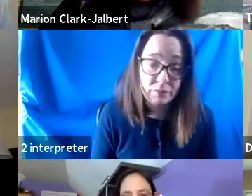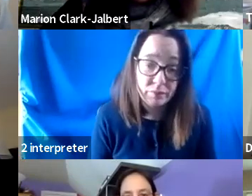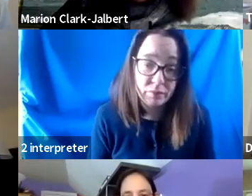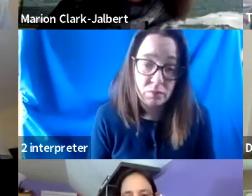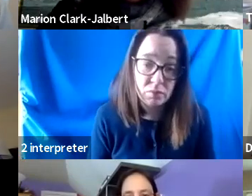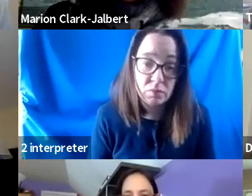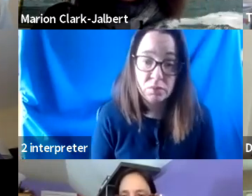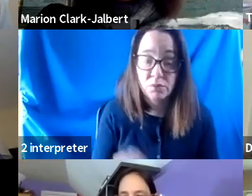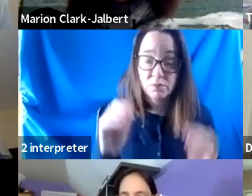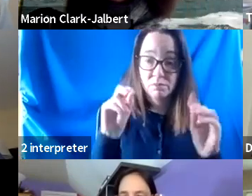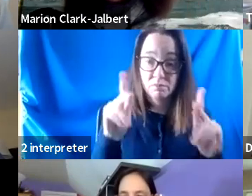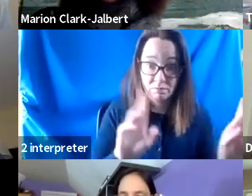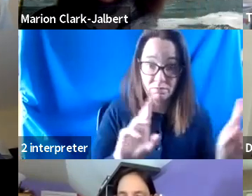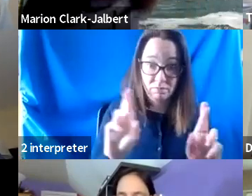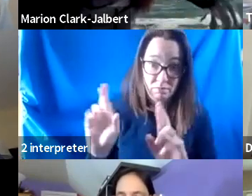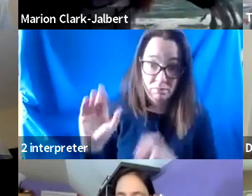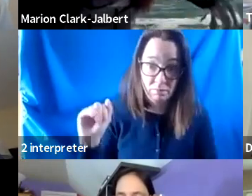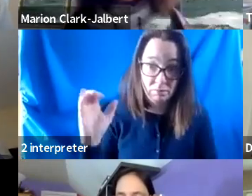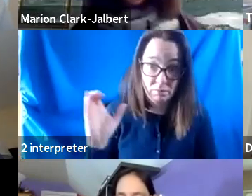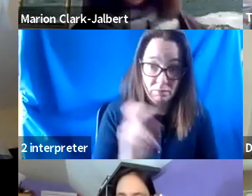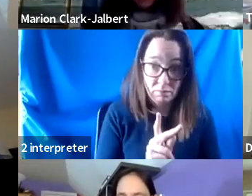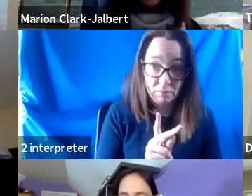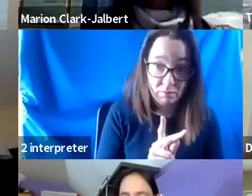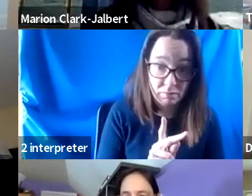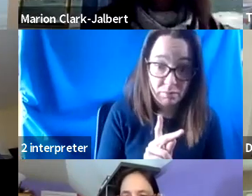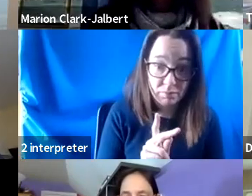Okay, folks, let's come on back together.